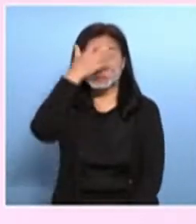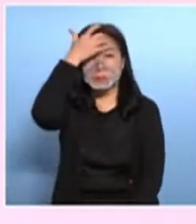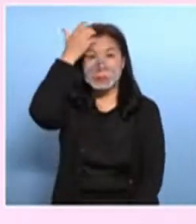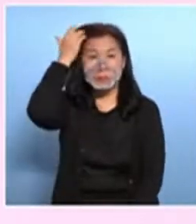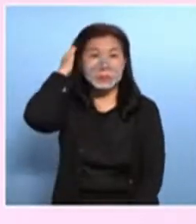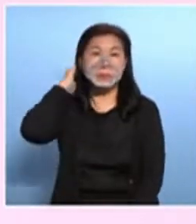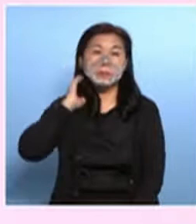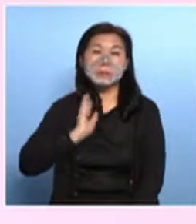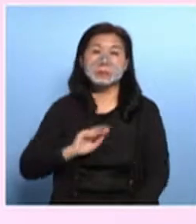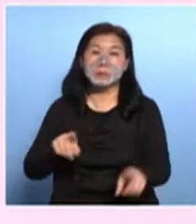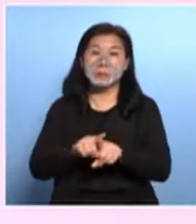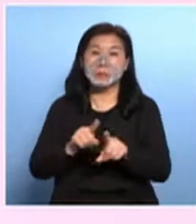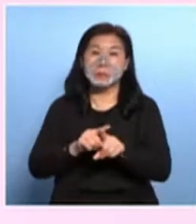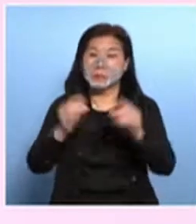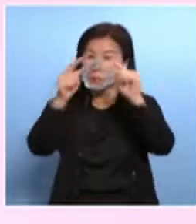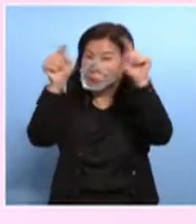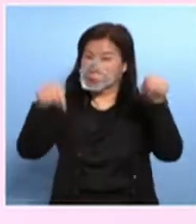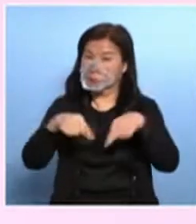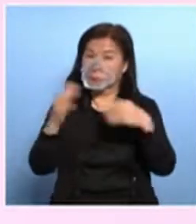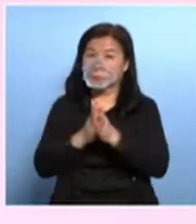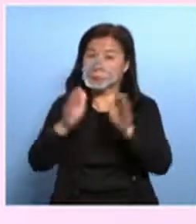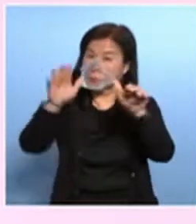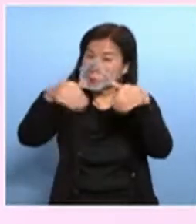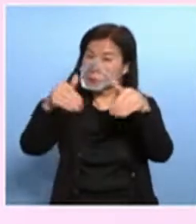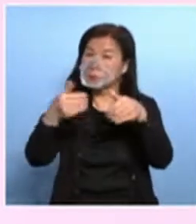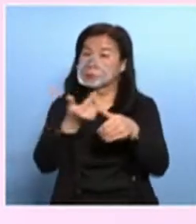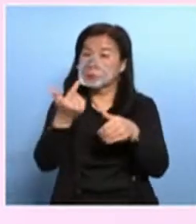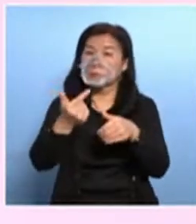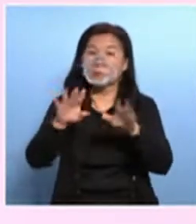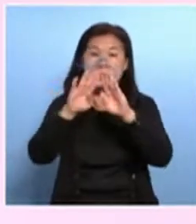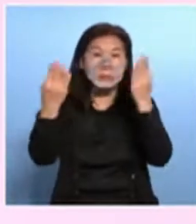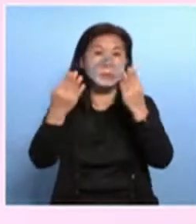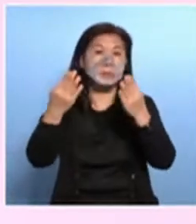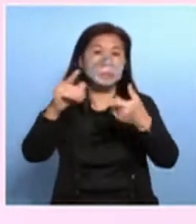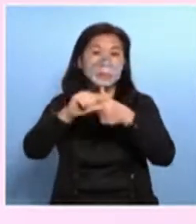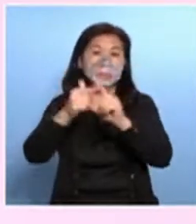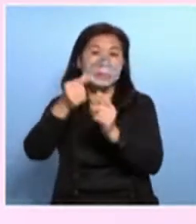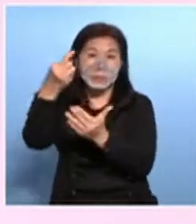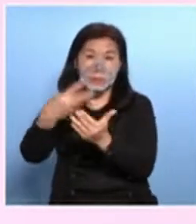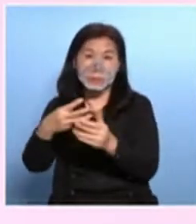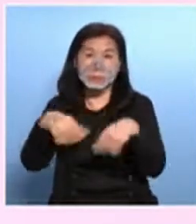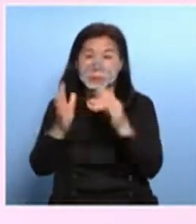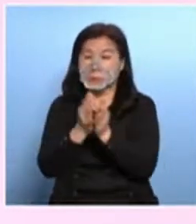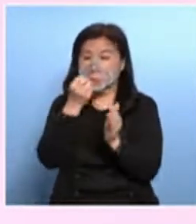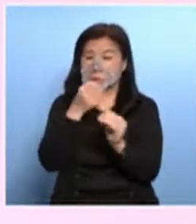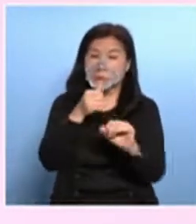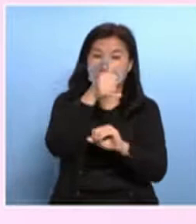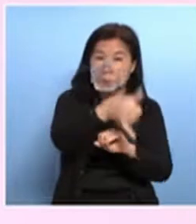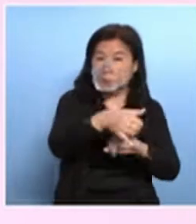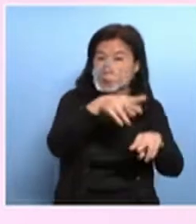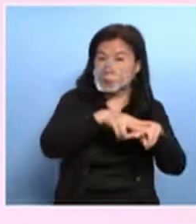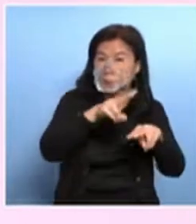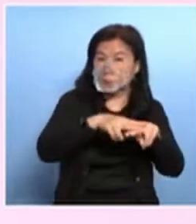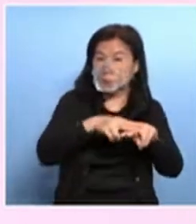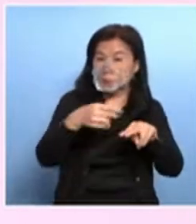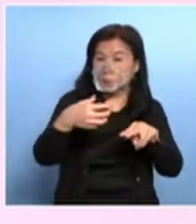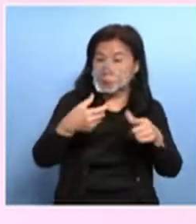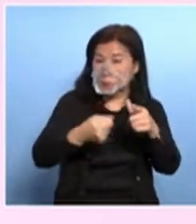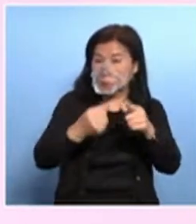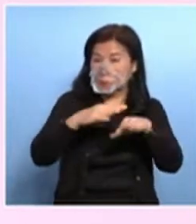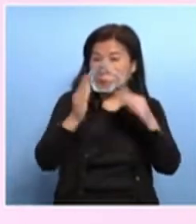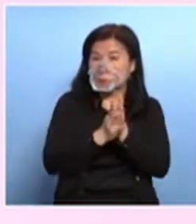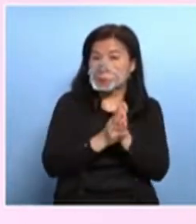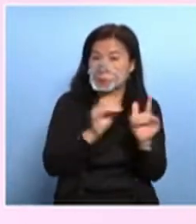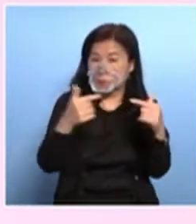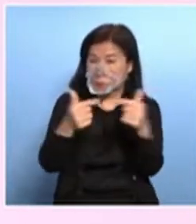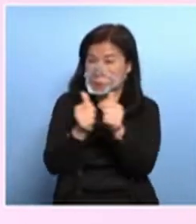to introduce more liberalization measures under the framework of the mainland and Hong Kong closer economic partnership arrangement, thereby creating more favorable conditions